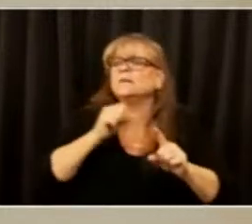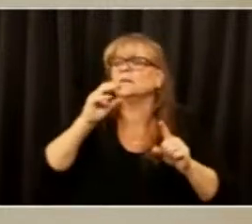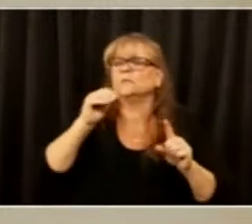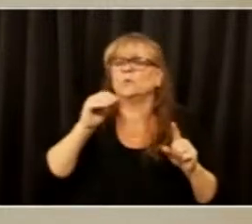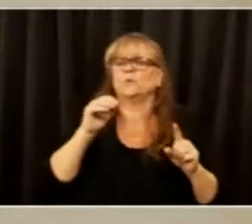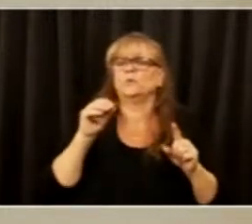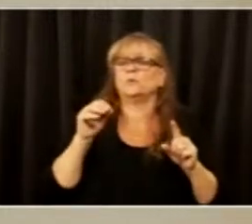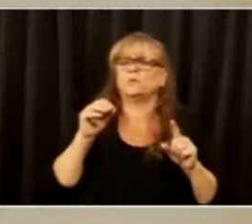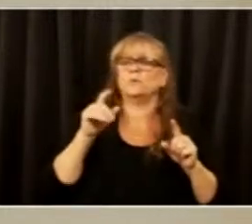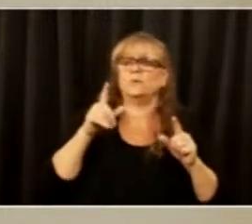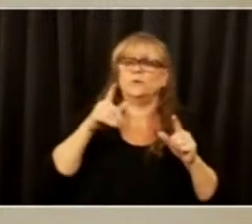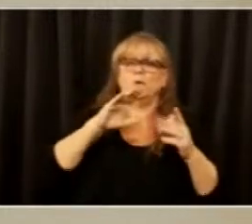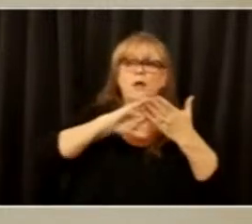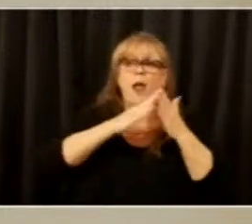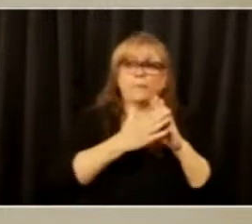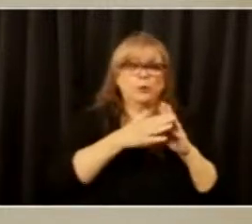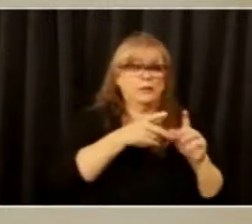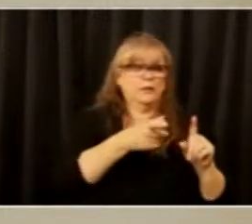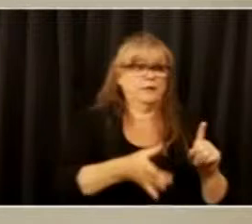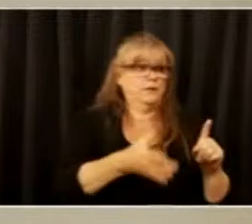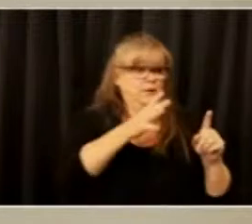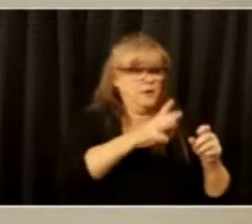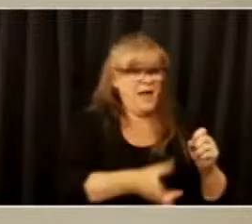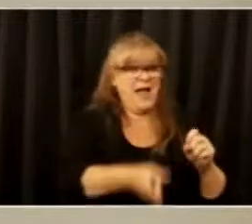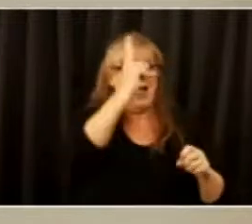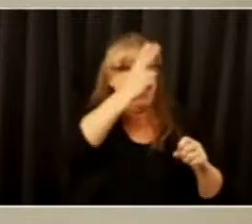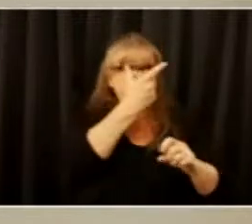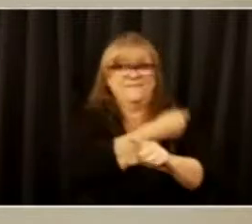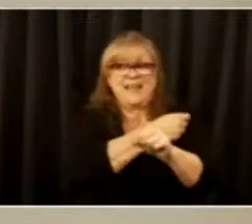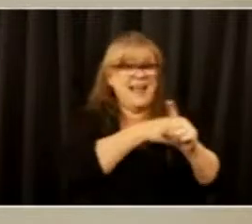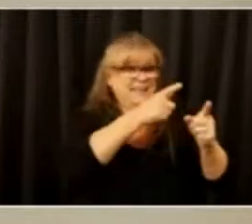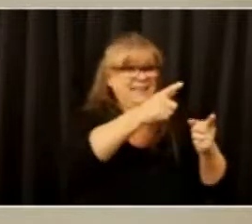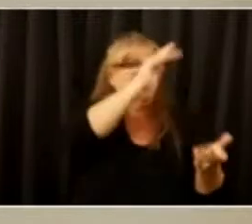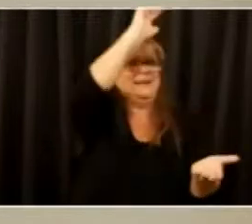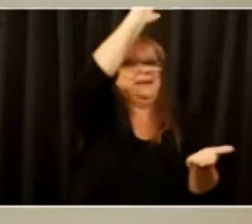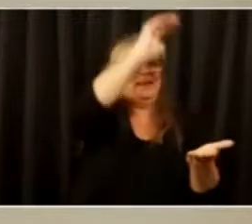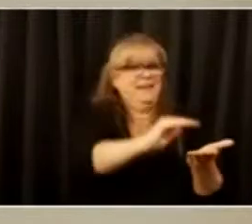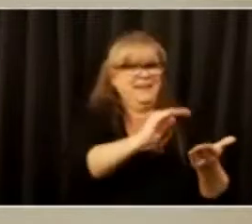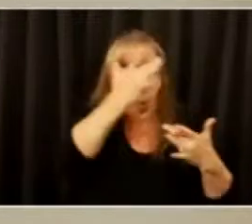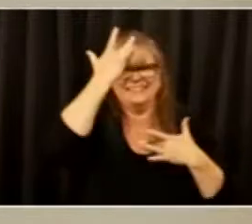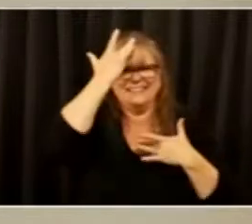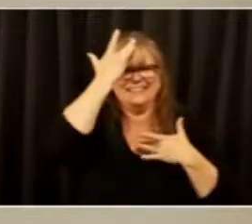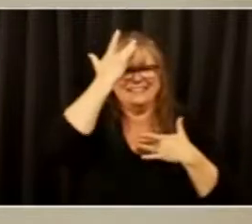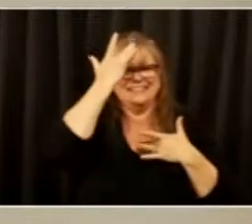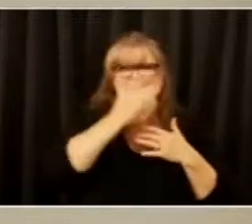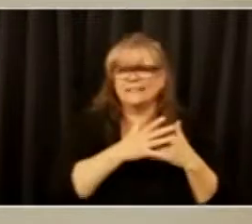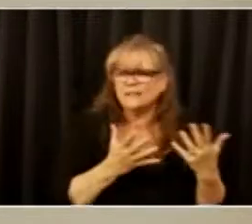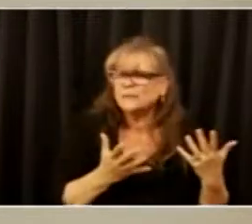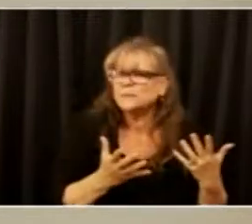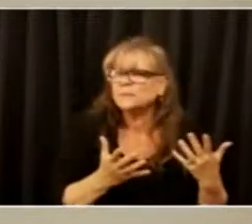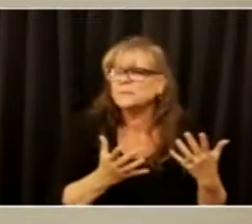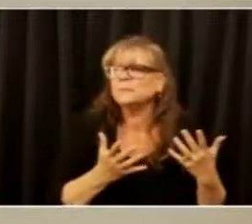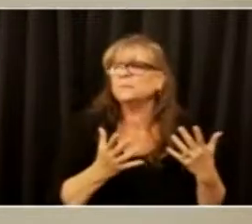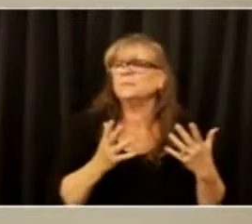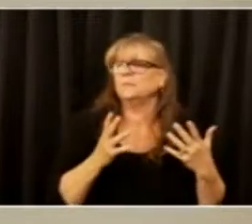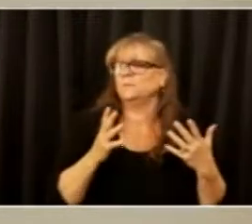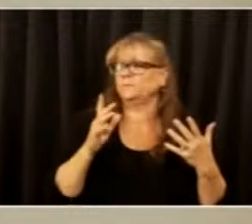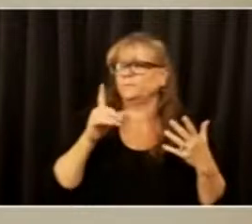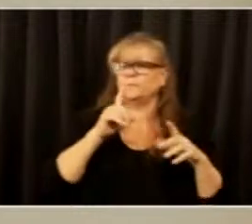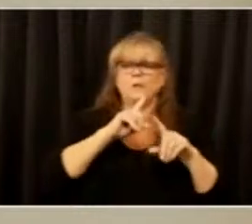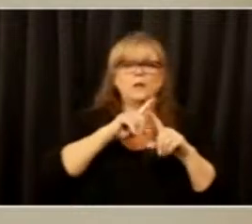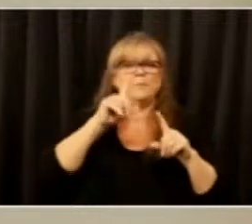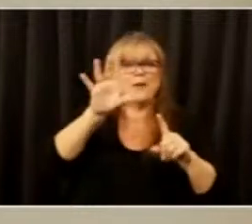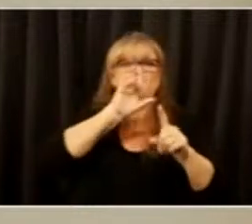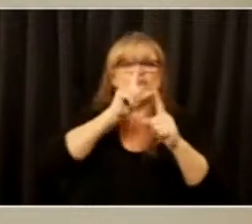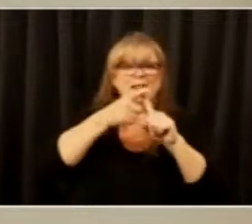vaccination rates tend to be the communities where we have lower infection rates. We don't expect that there's a sort of magic threshold that we're going to reach that is going to absolutely